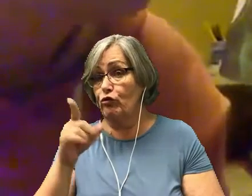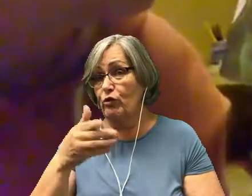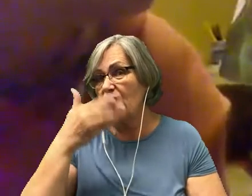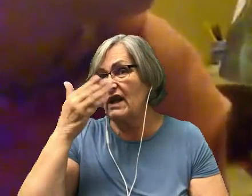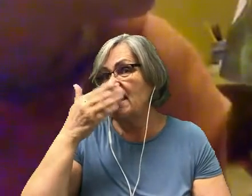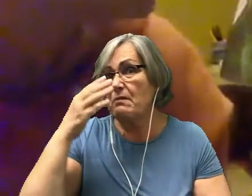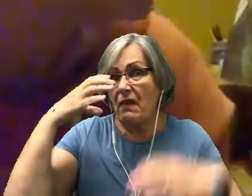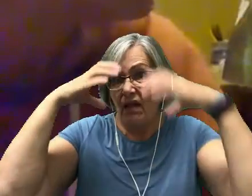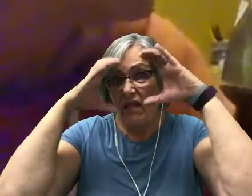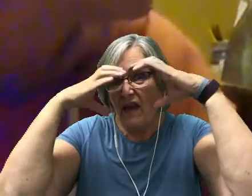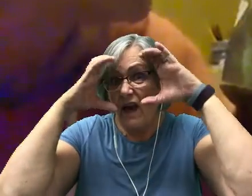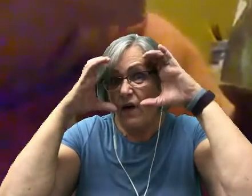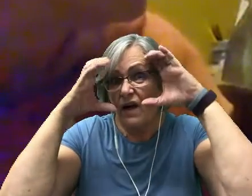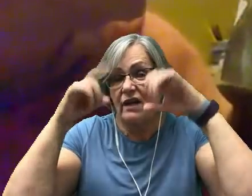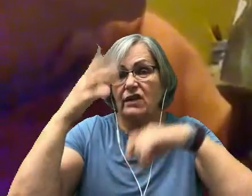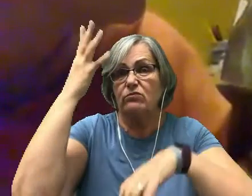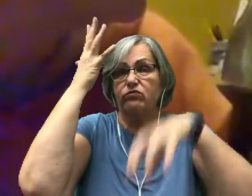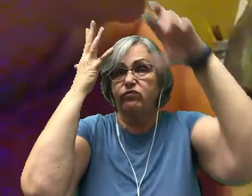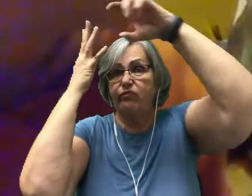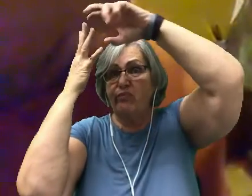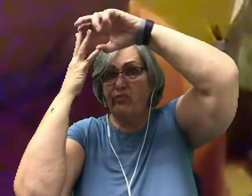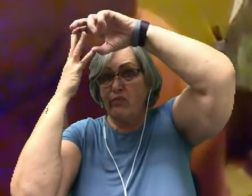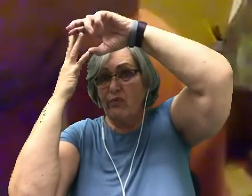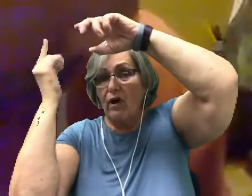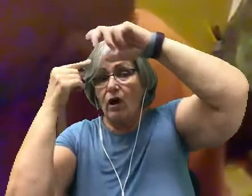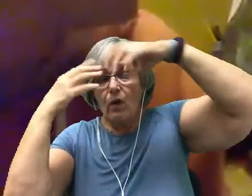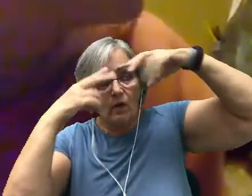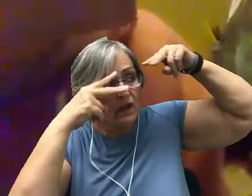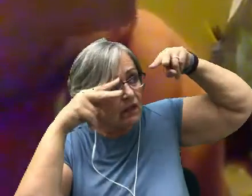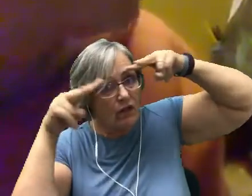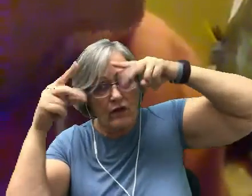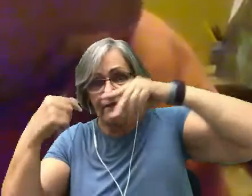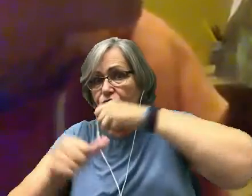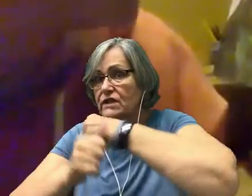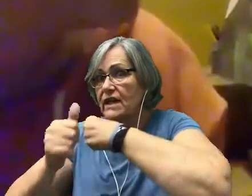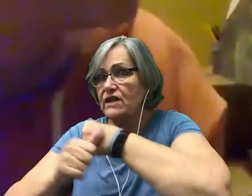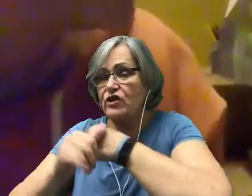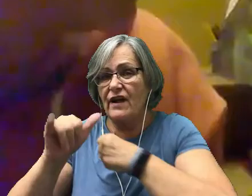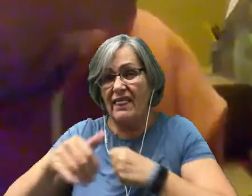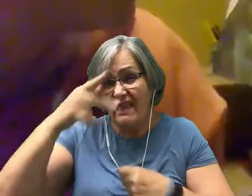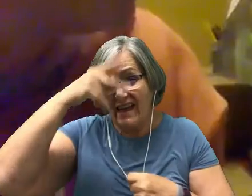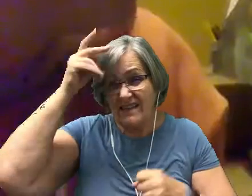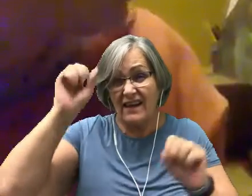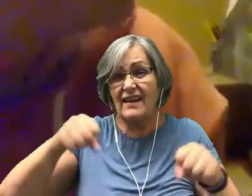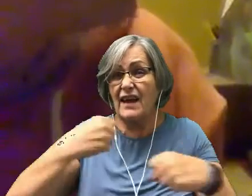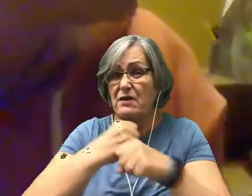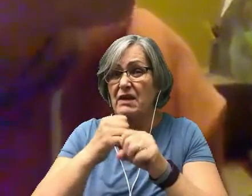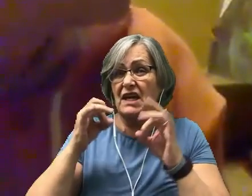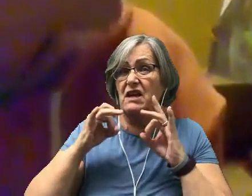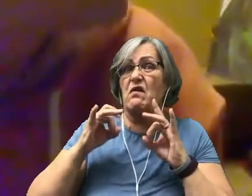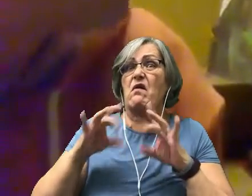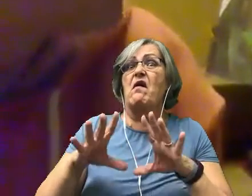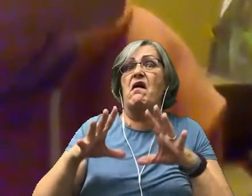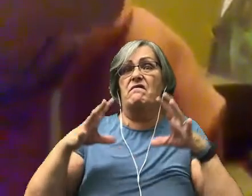Too true, sniffed Screech Owl. She sat high above the others, always on the lookout for danger. That little